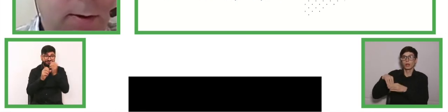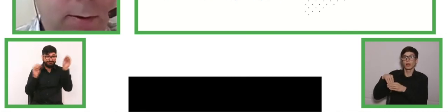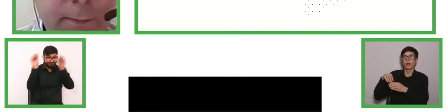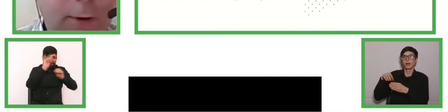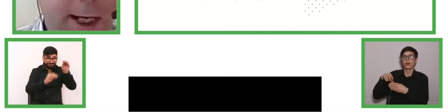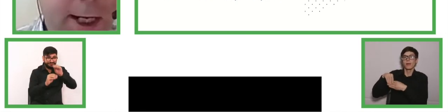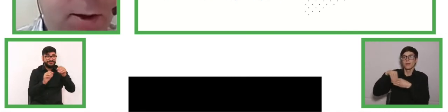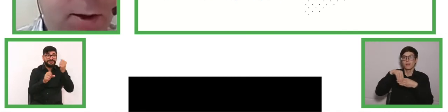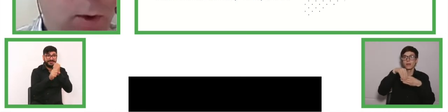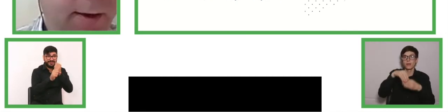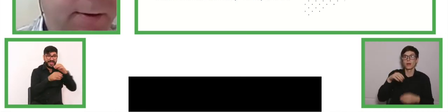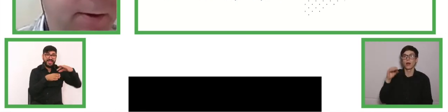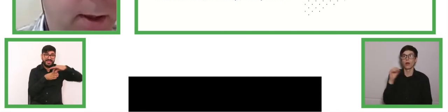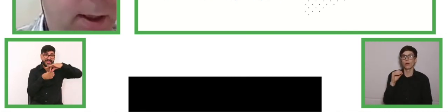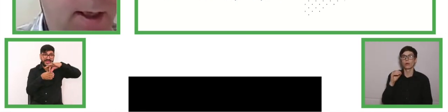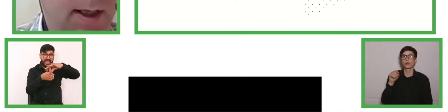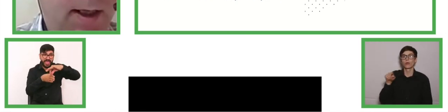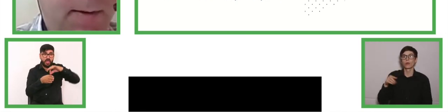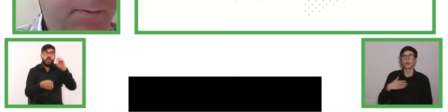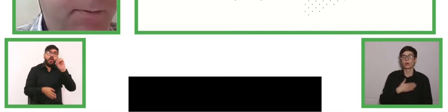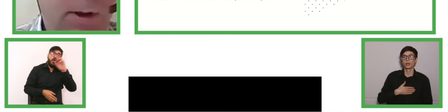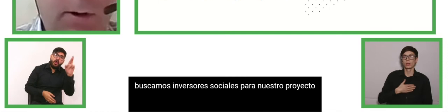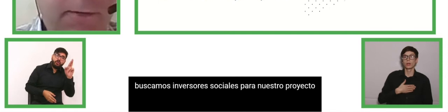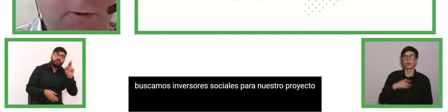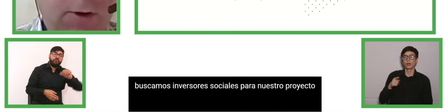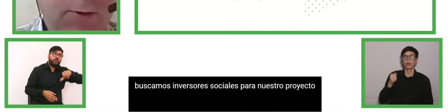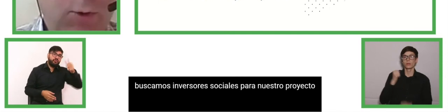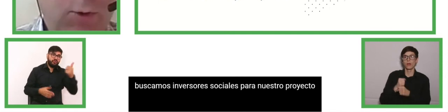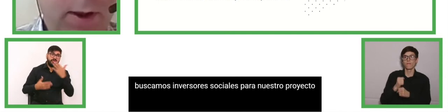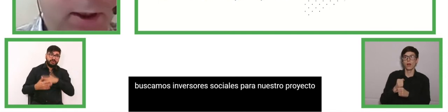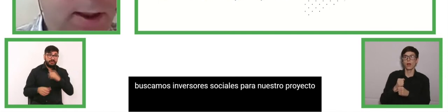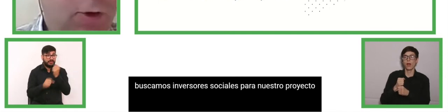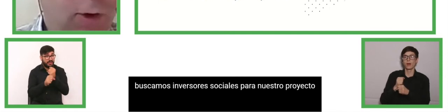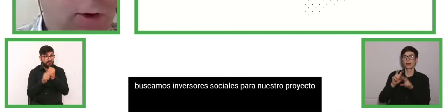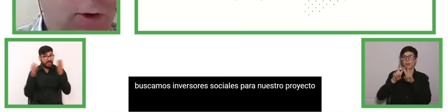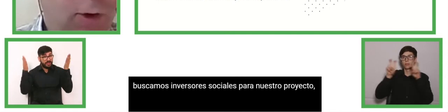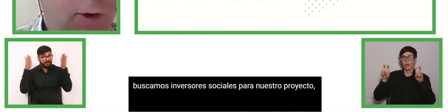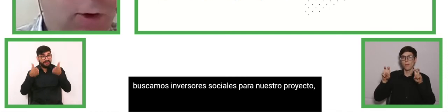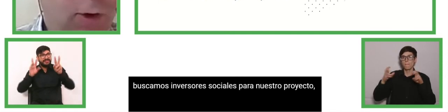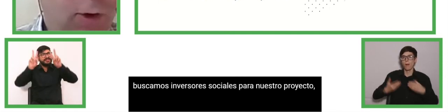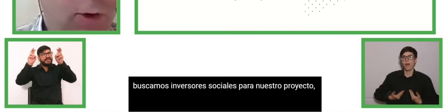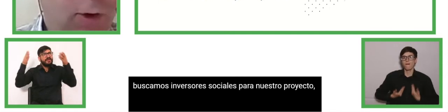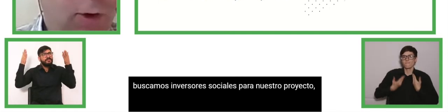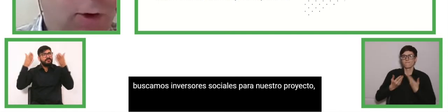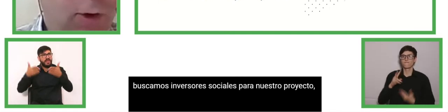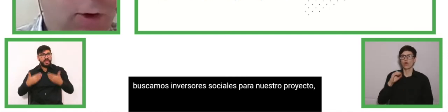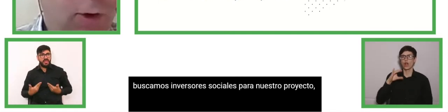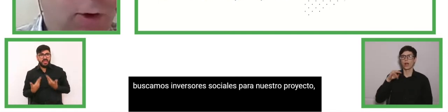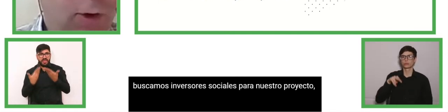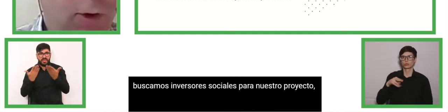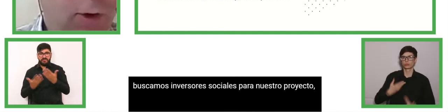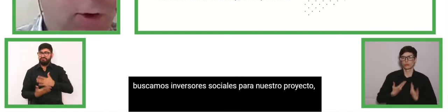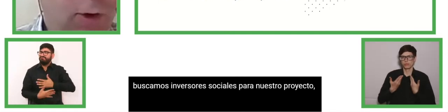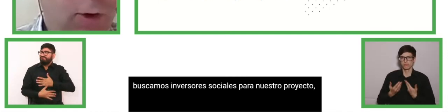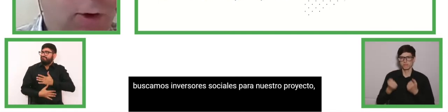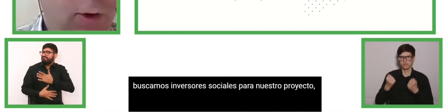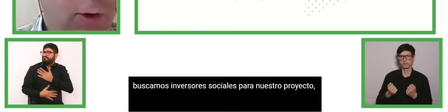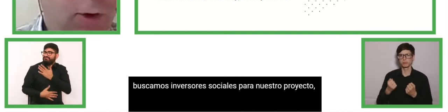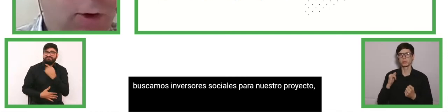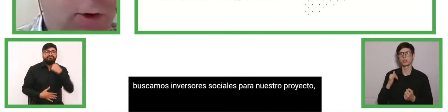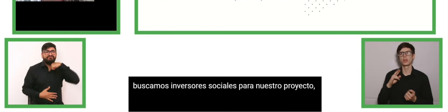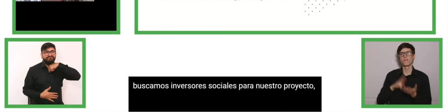on vocational ways. Of course, we need trainers for education, which implement